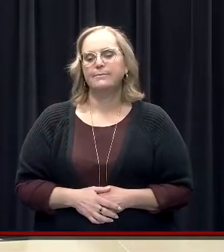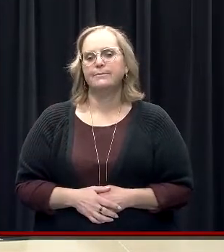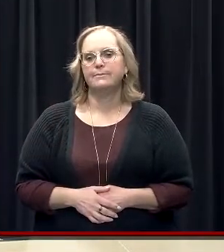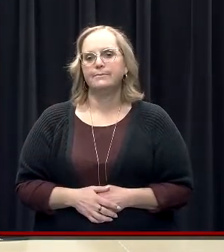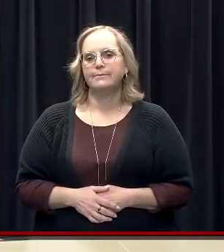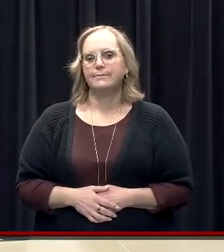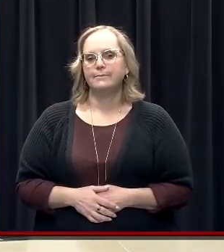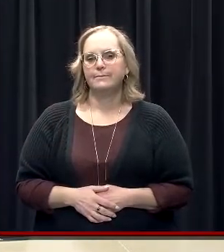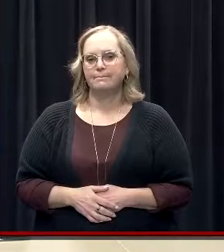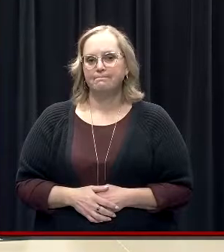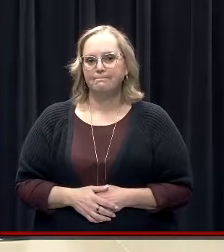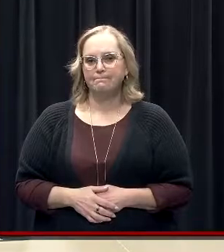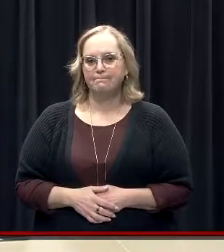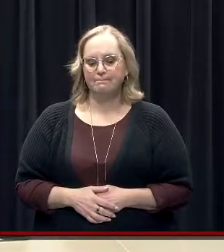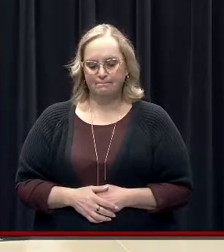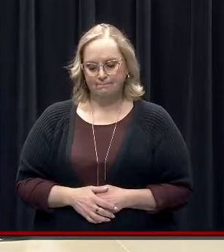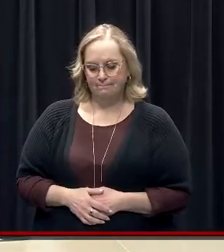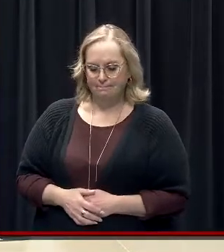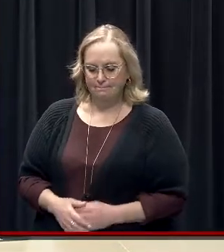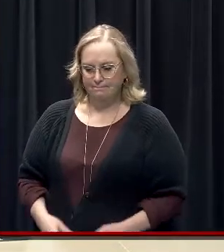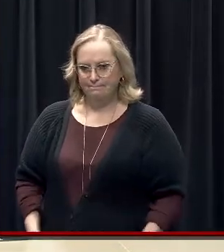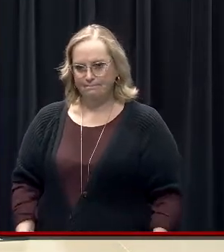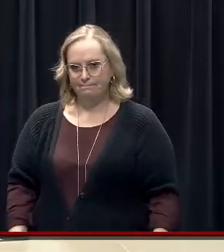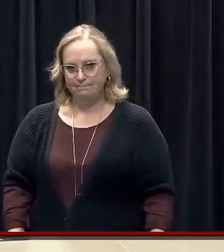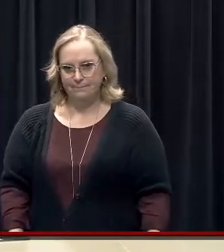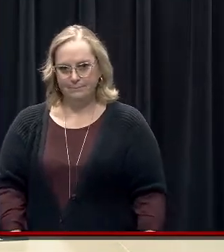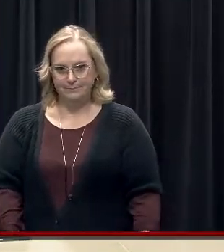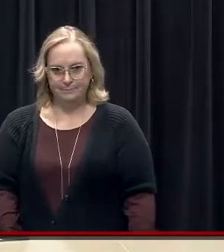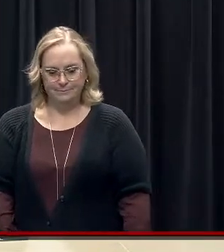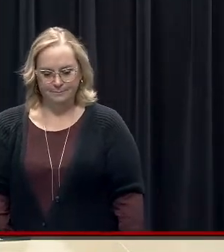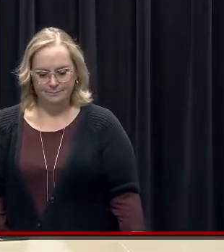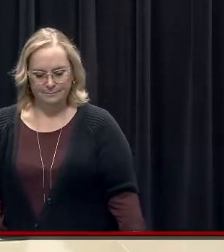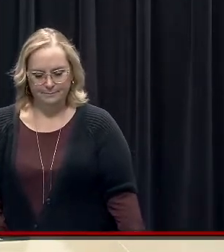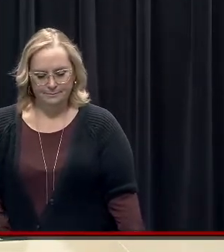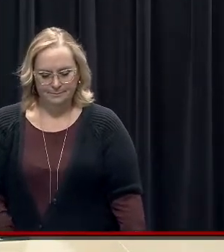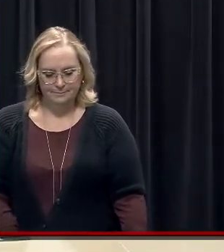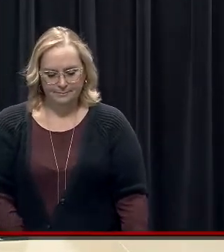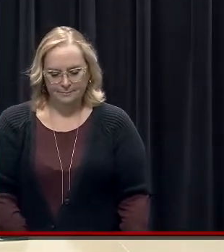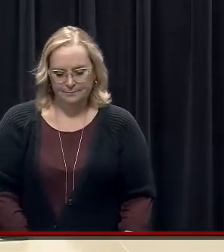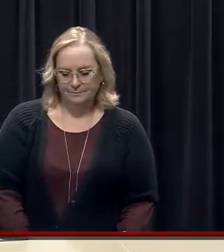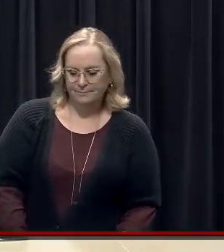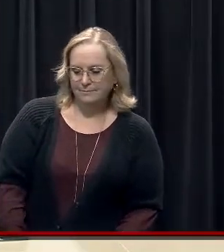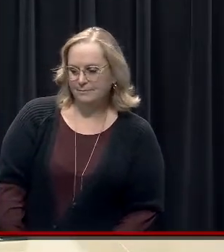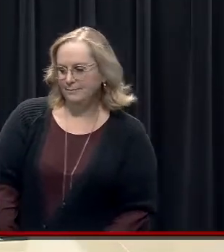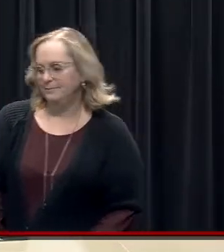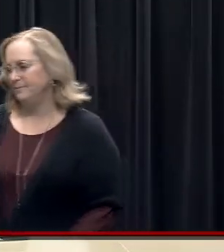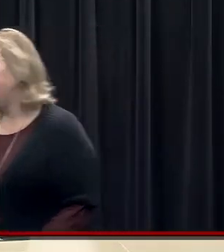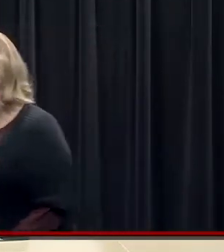And for those